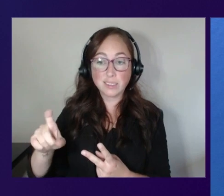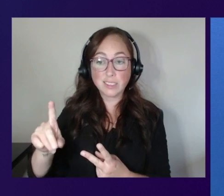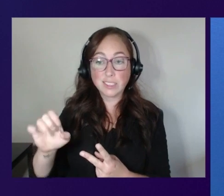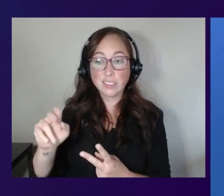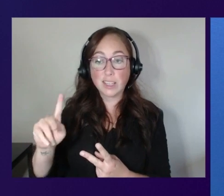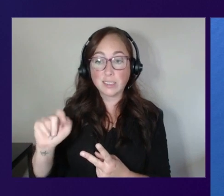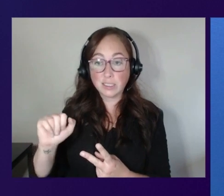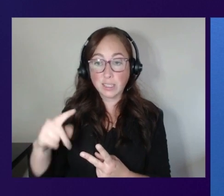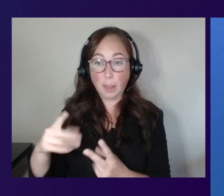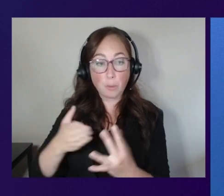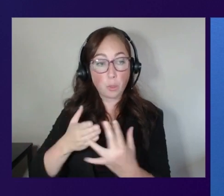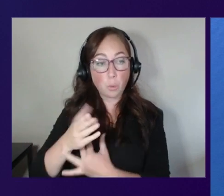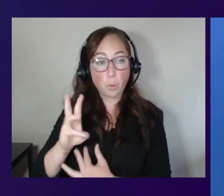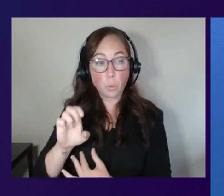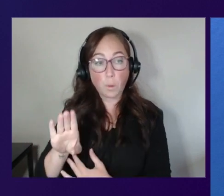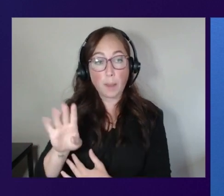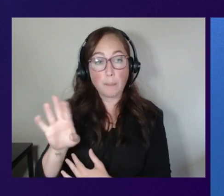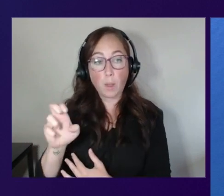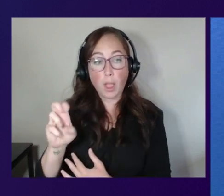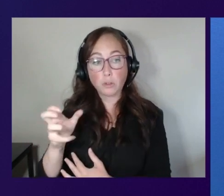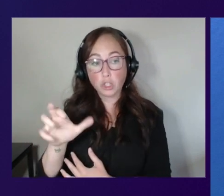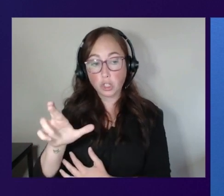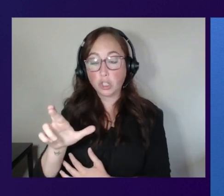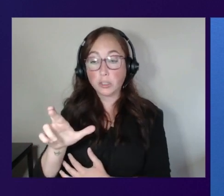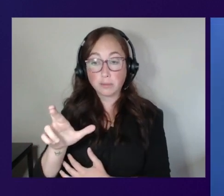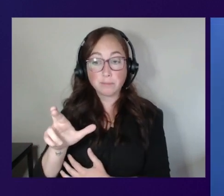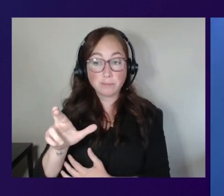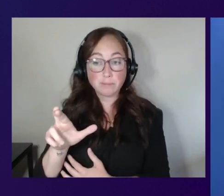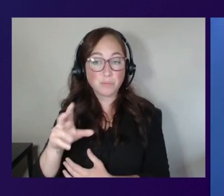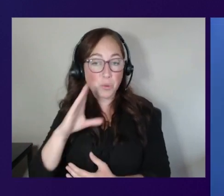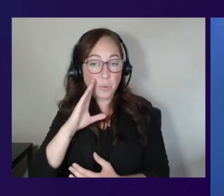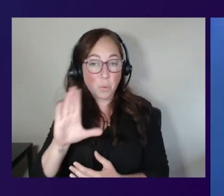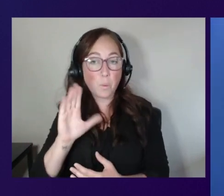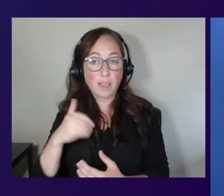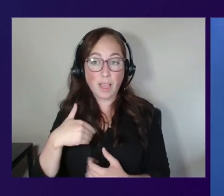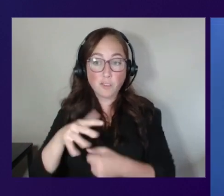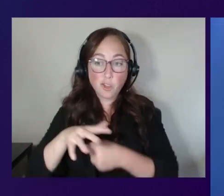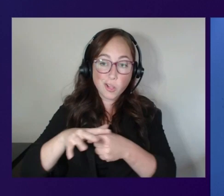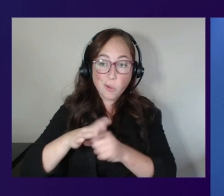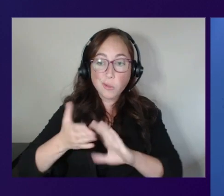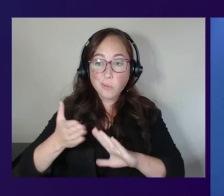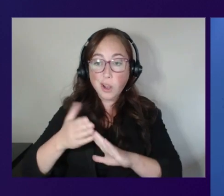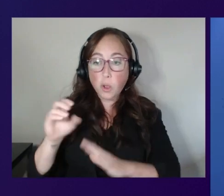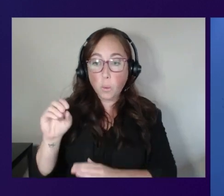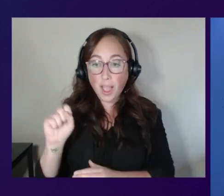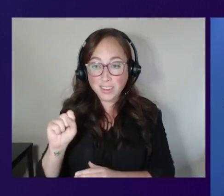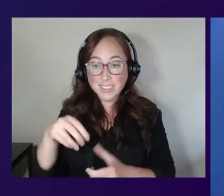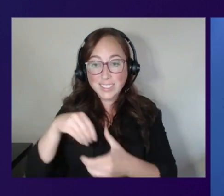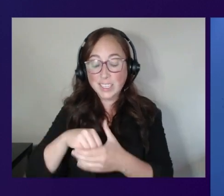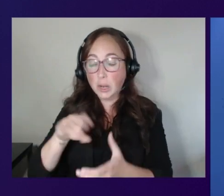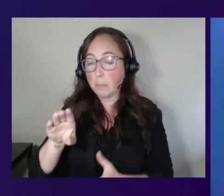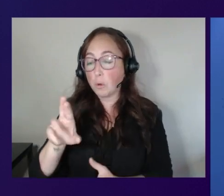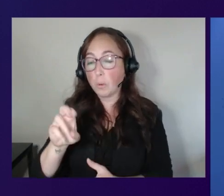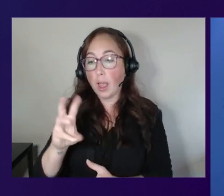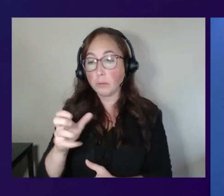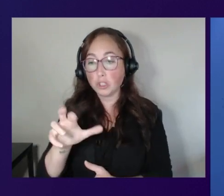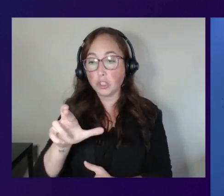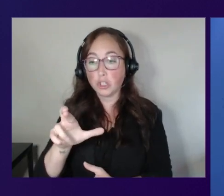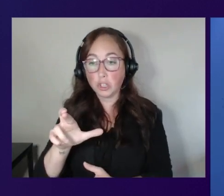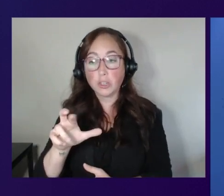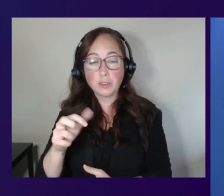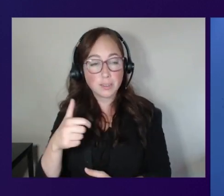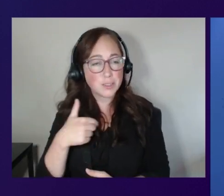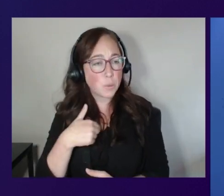It's the same look and feel and familiarity that they have with the locally running operating system. It's just running within your browser. Yeah, and so I could